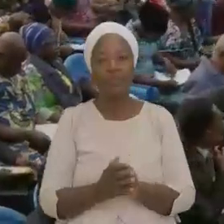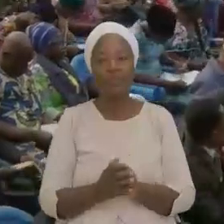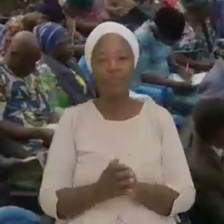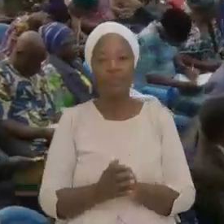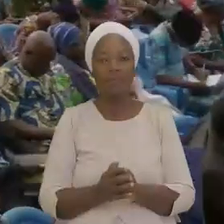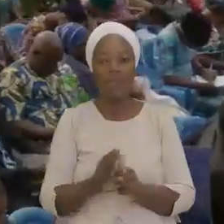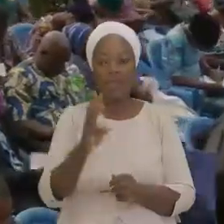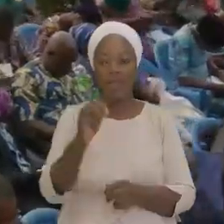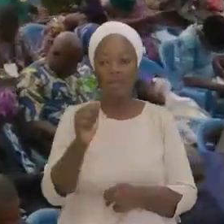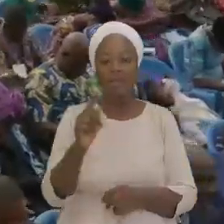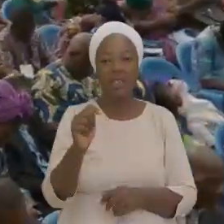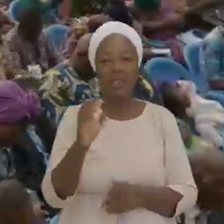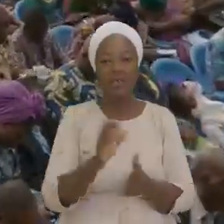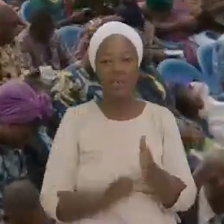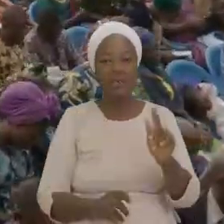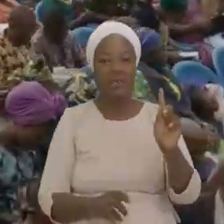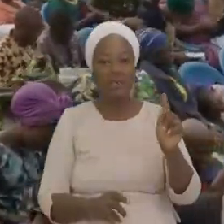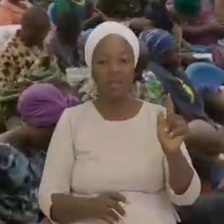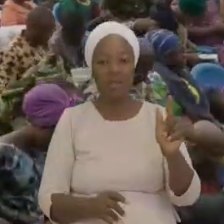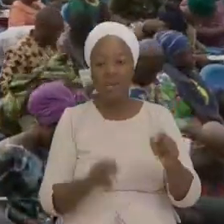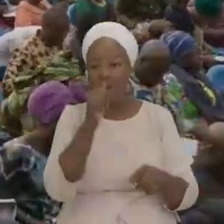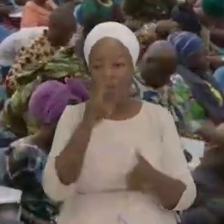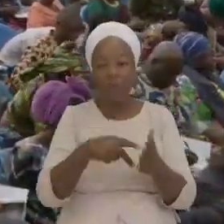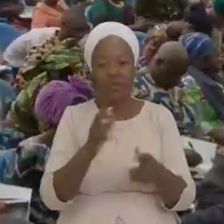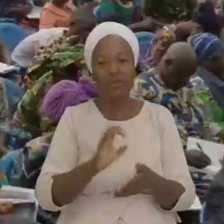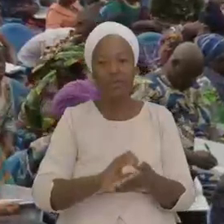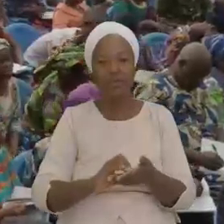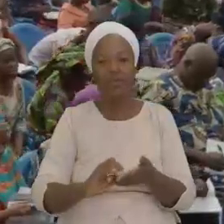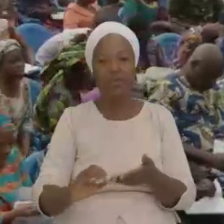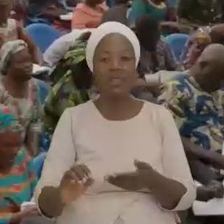Matthew chapter 21, I'm reading from verse 10.